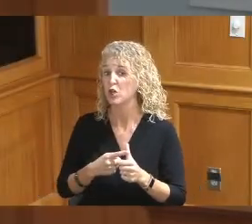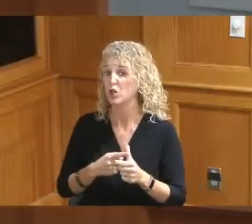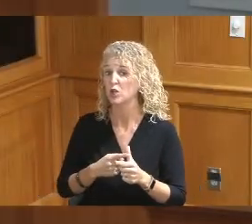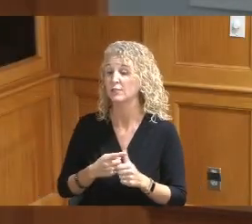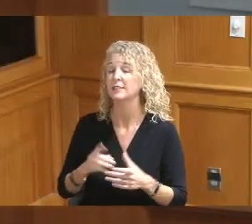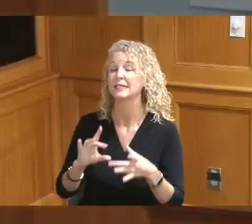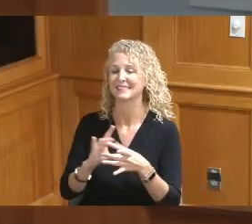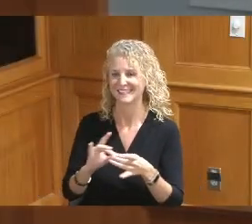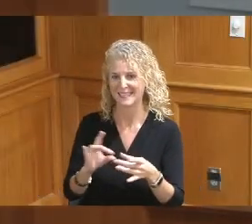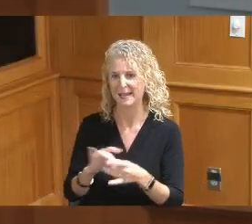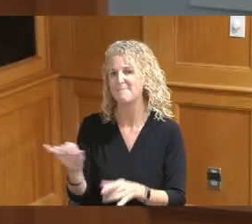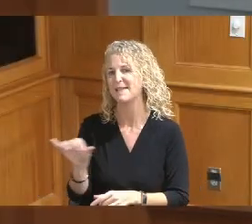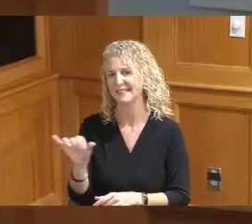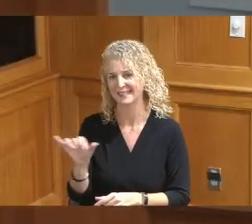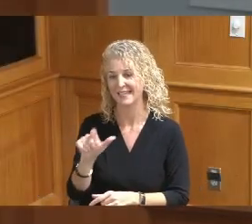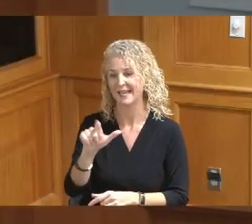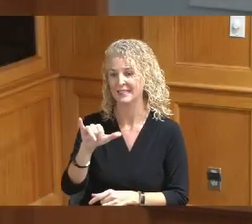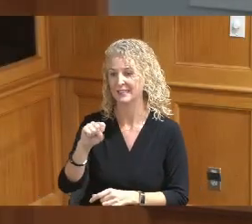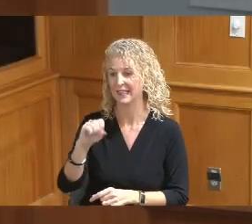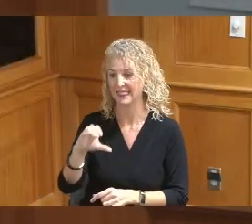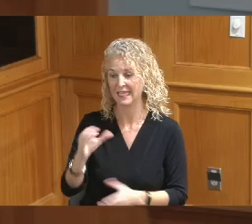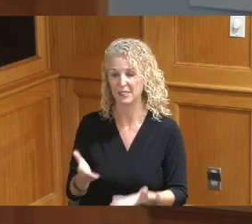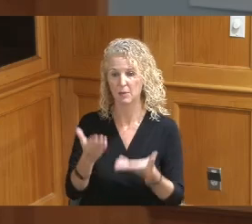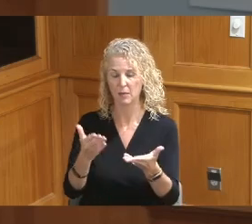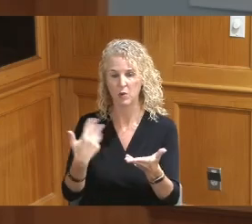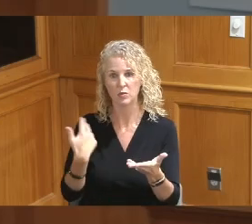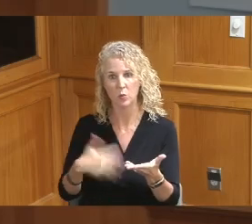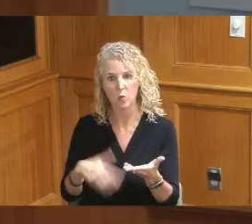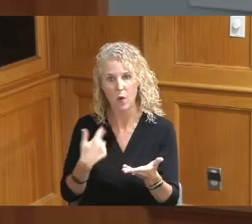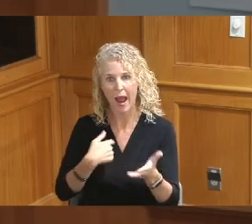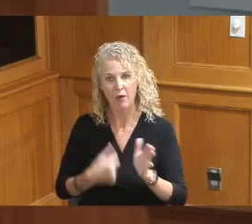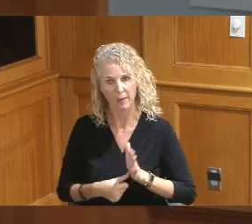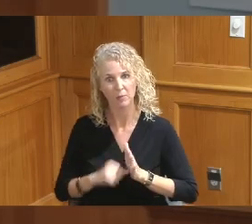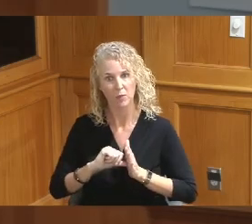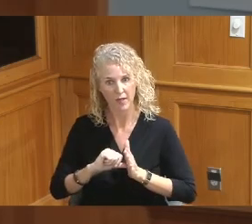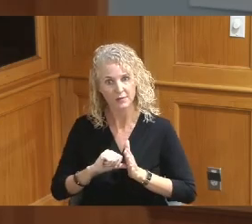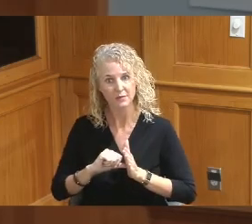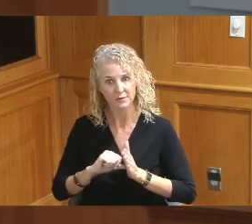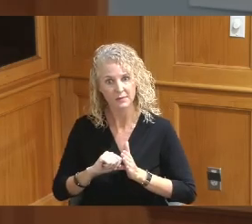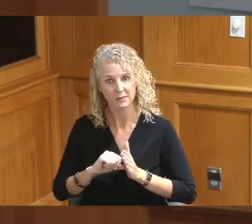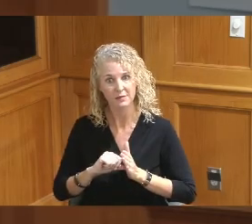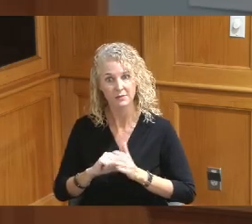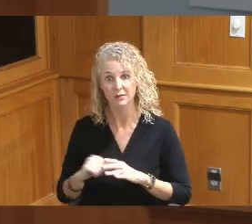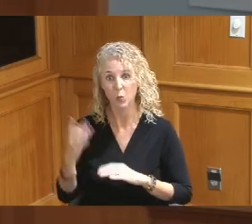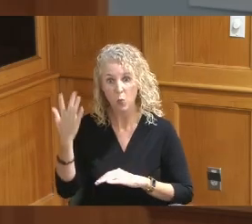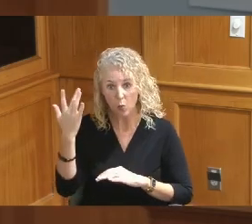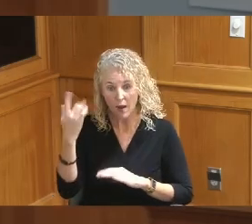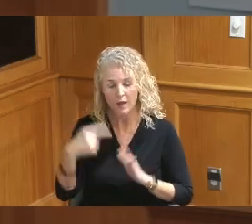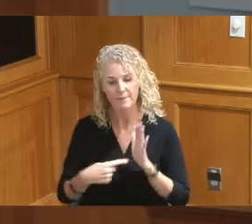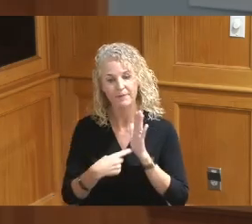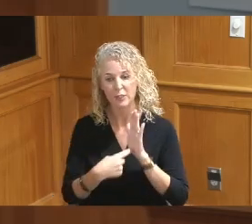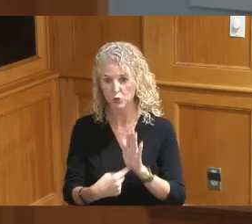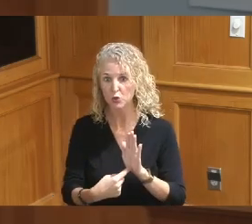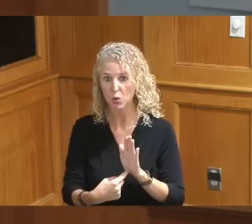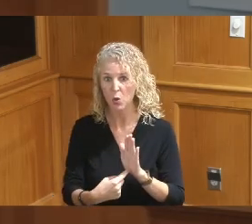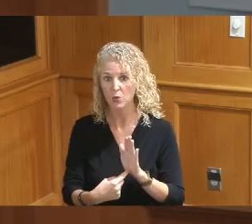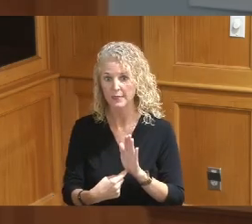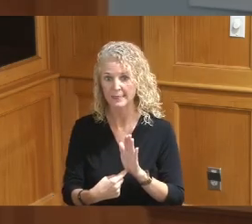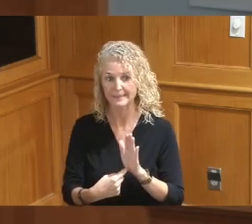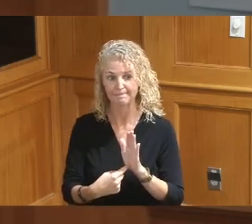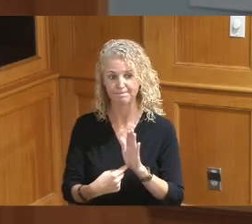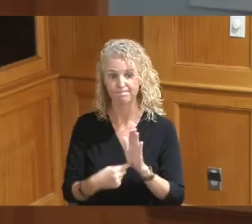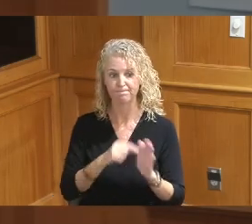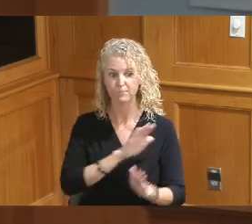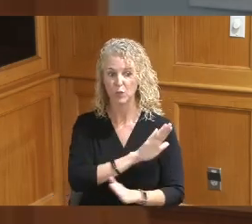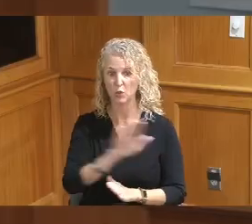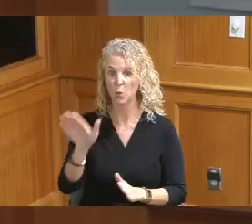comments about the LISC proposal. I mean, that is really impressive. And I think, one, it reflects on the